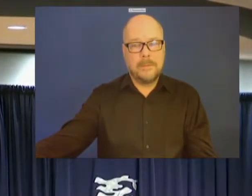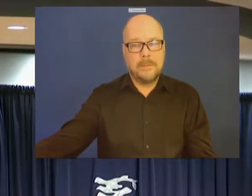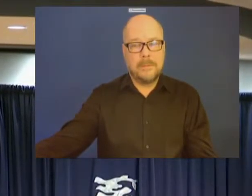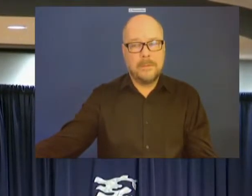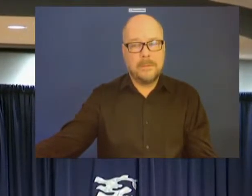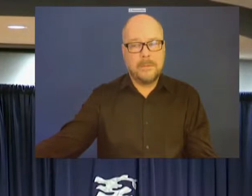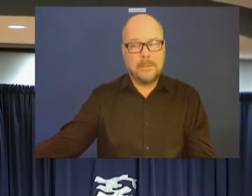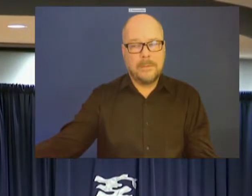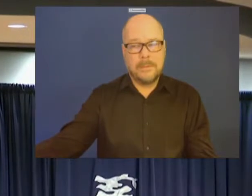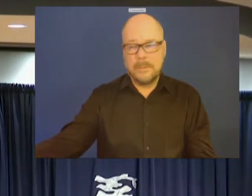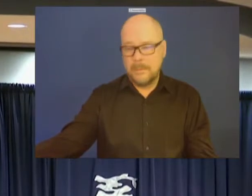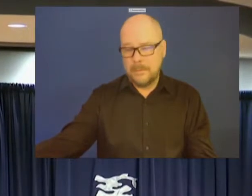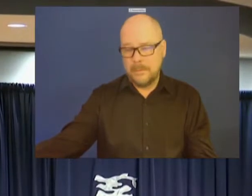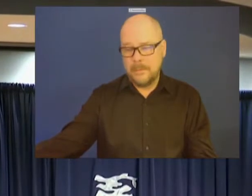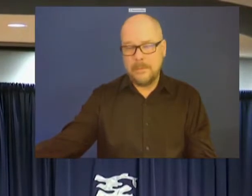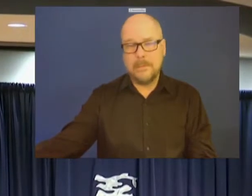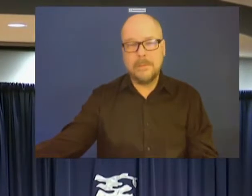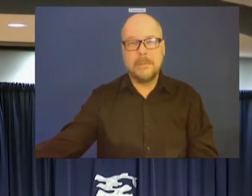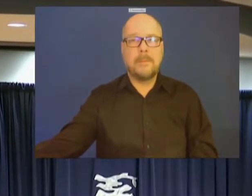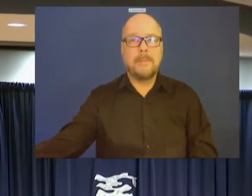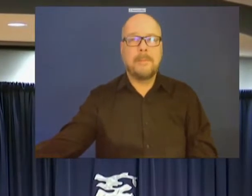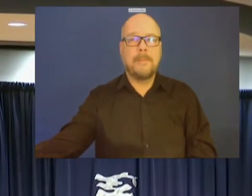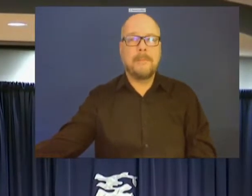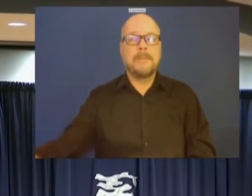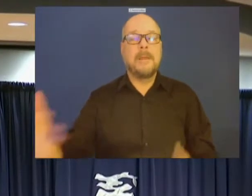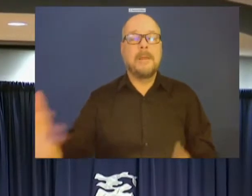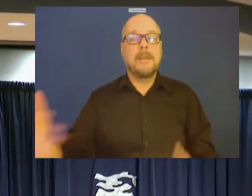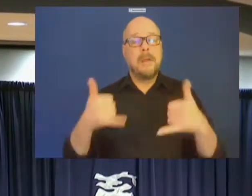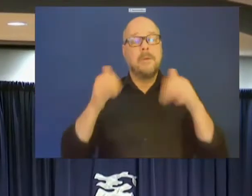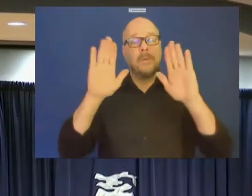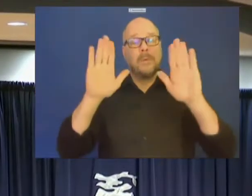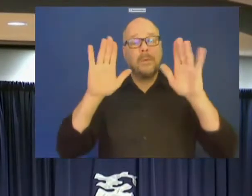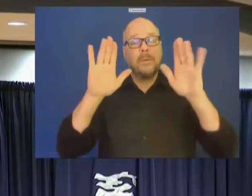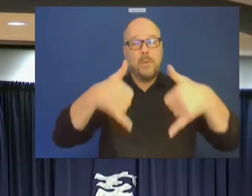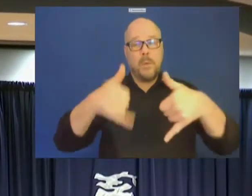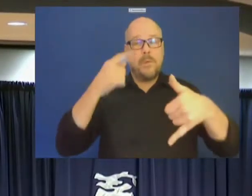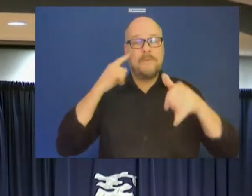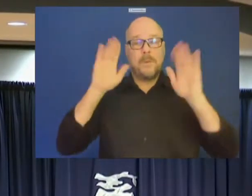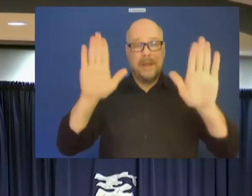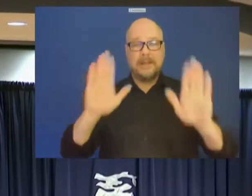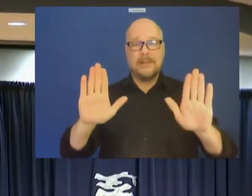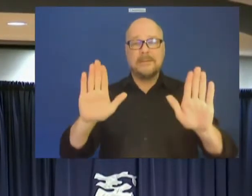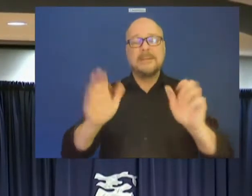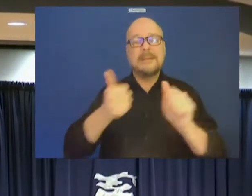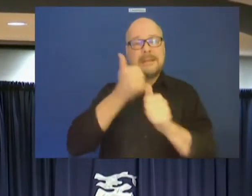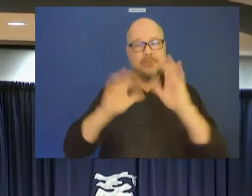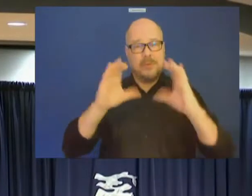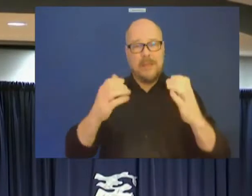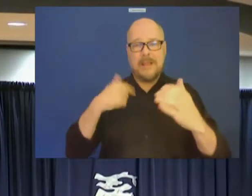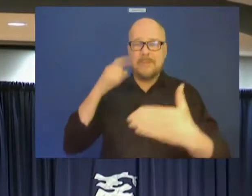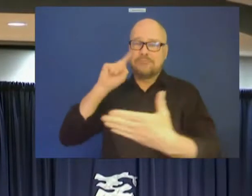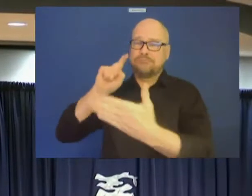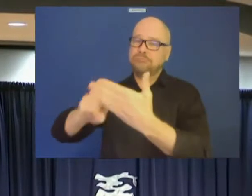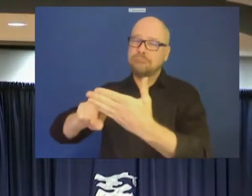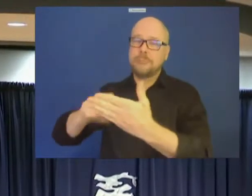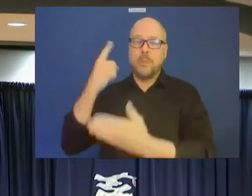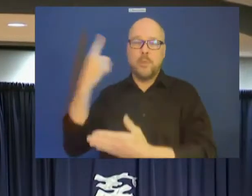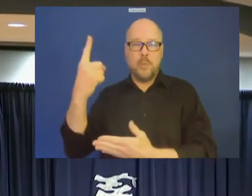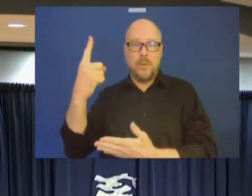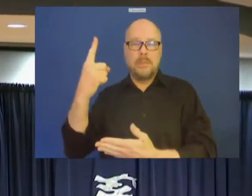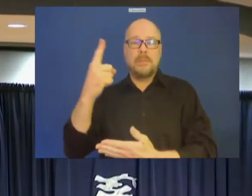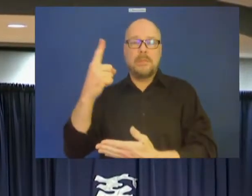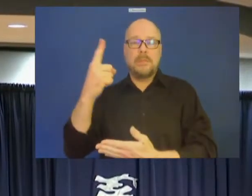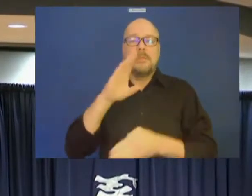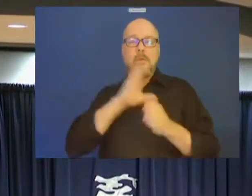The Chiefs Award for Excellence. In each recruit class, we recognize the one recruit that excelled in all 4 of the instructional